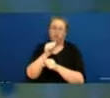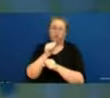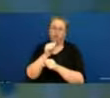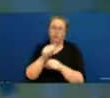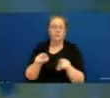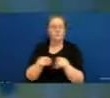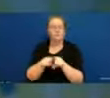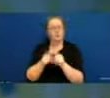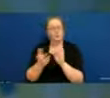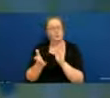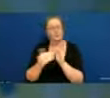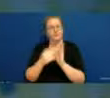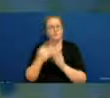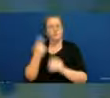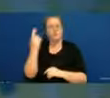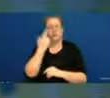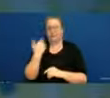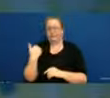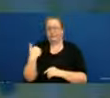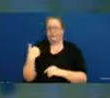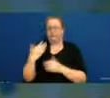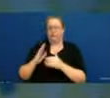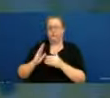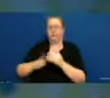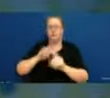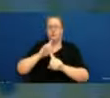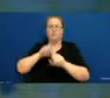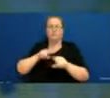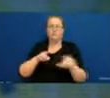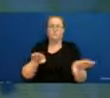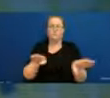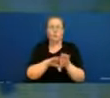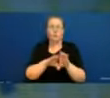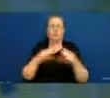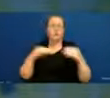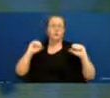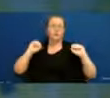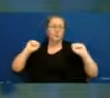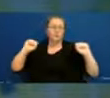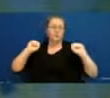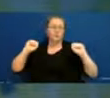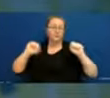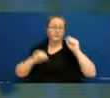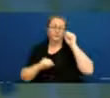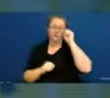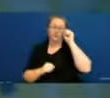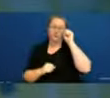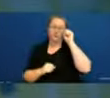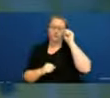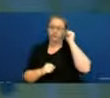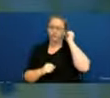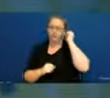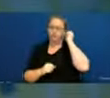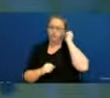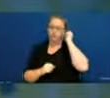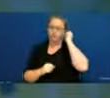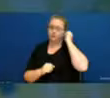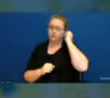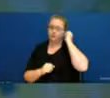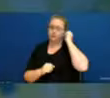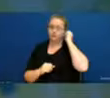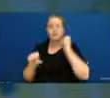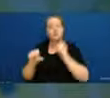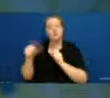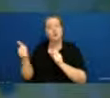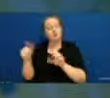on the weekend to temporarily stop these classes. The other things that are happening in gyms are happening without transmitting